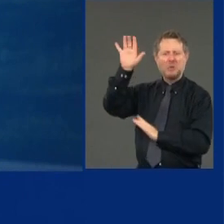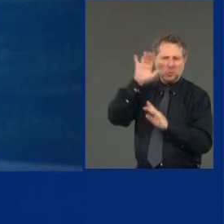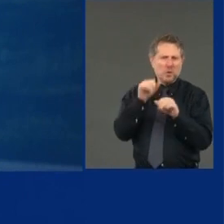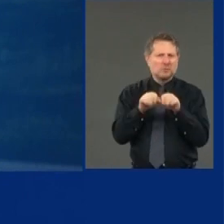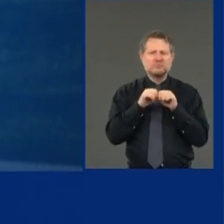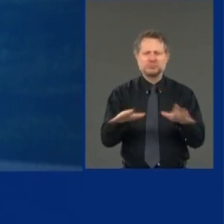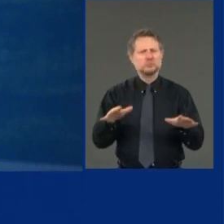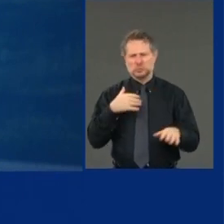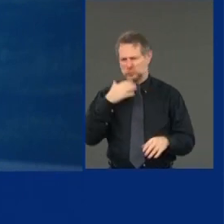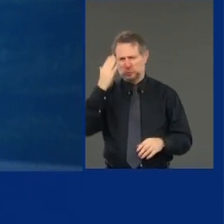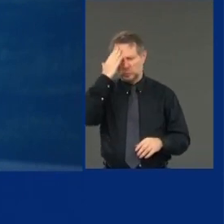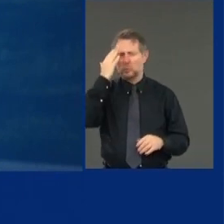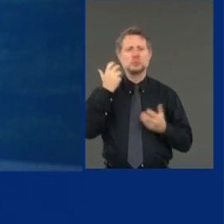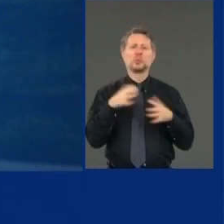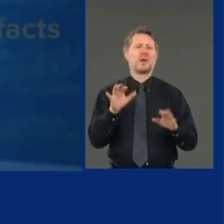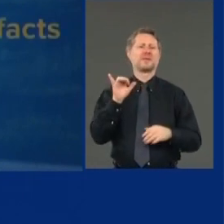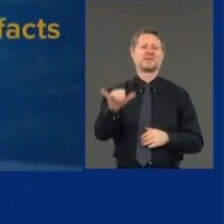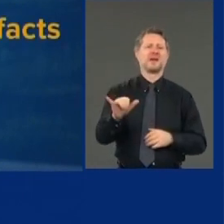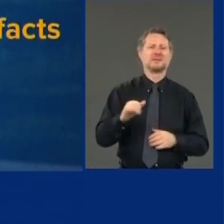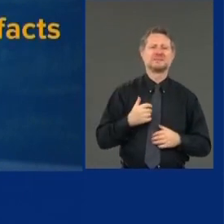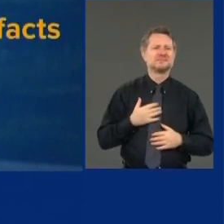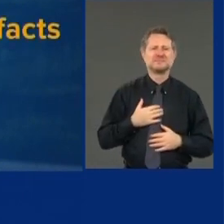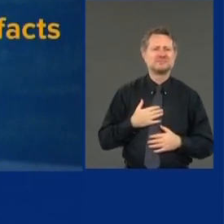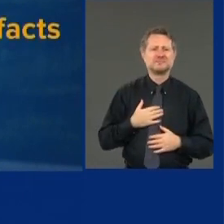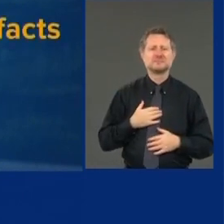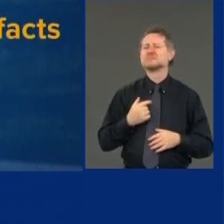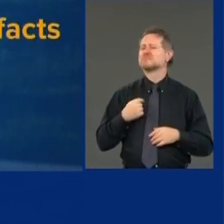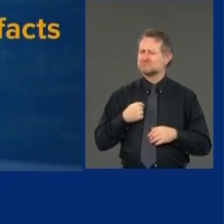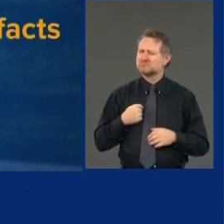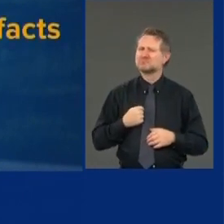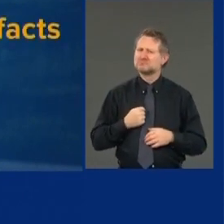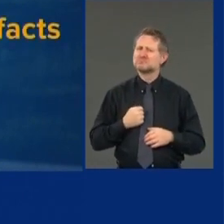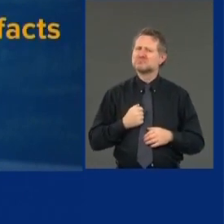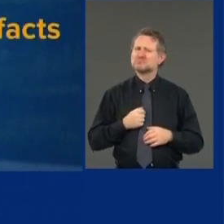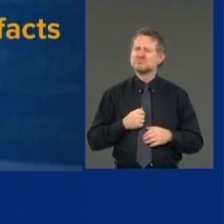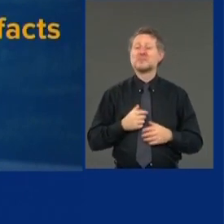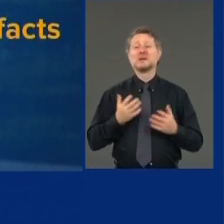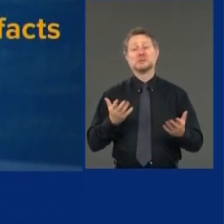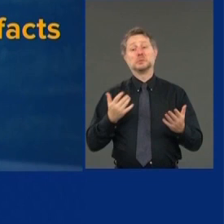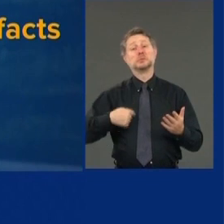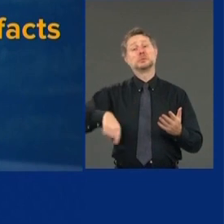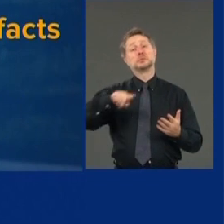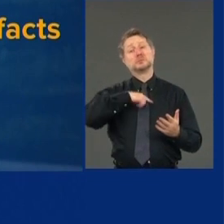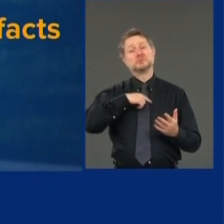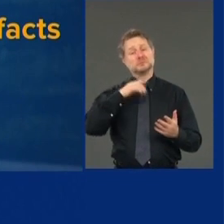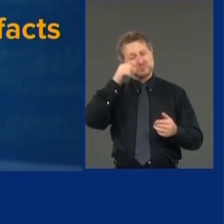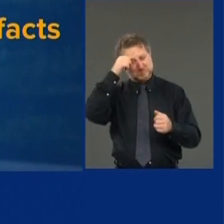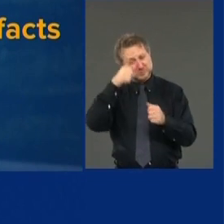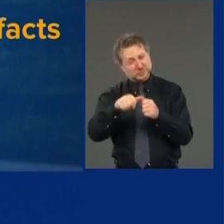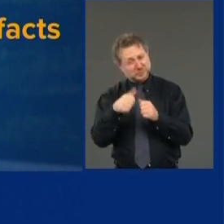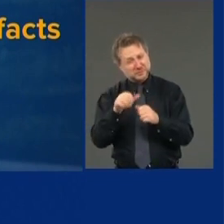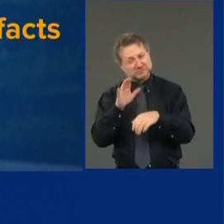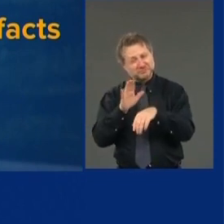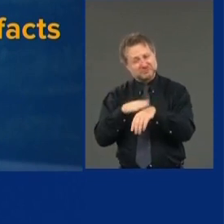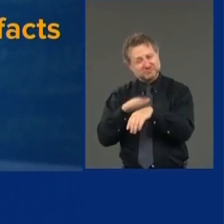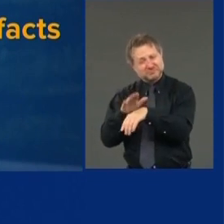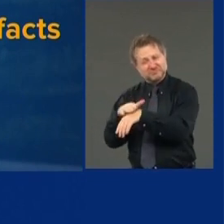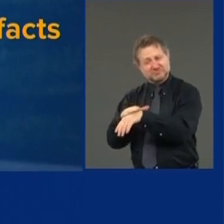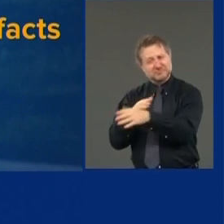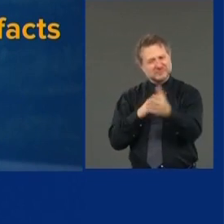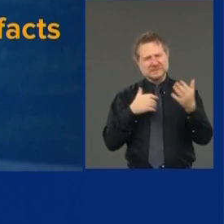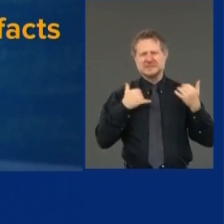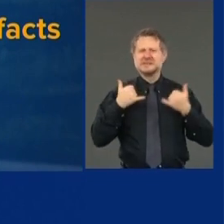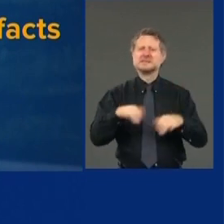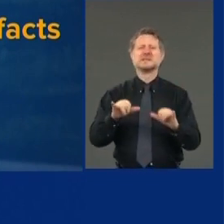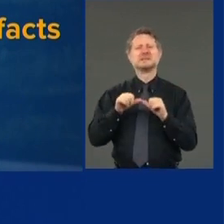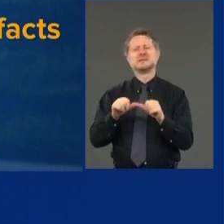hotspot or cluster or worse, frankly. And remember, we are still learning about